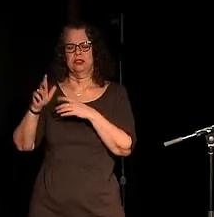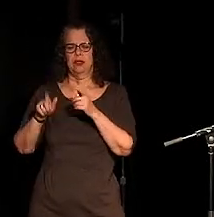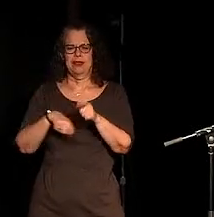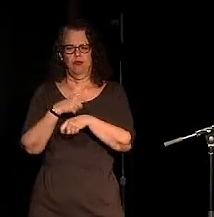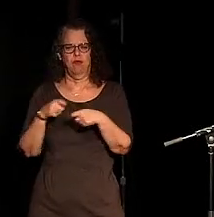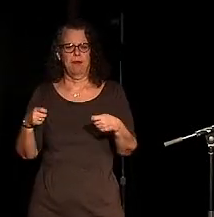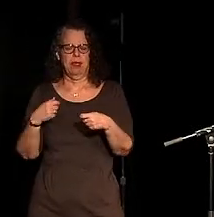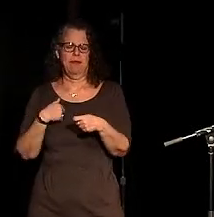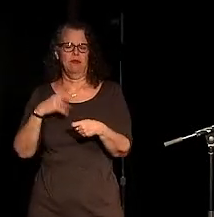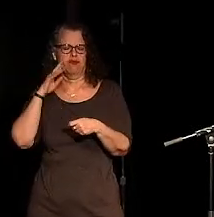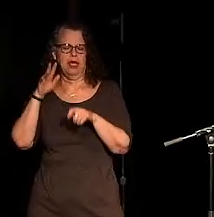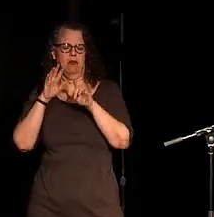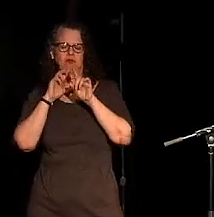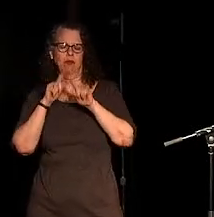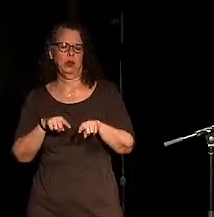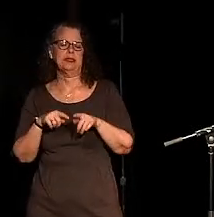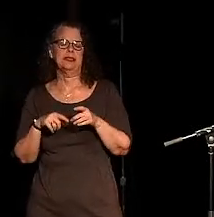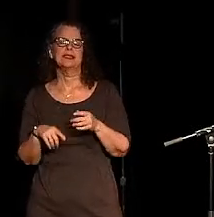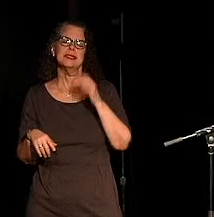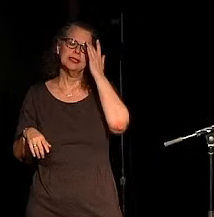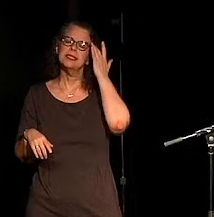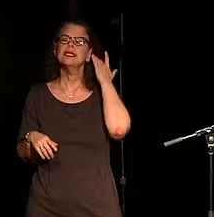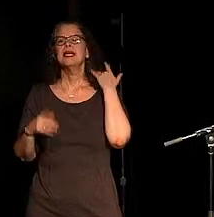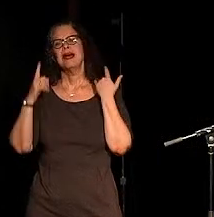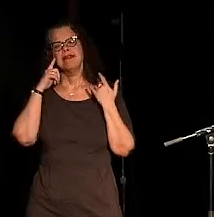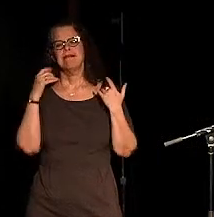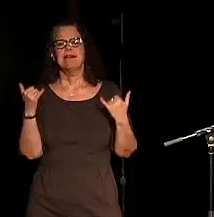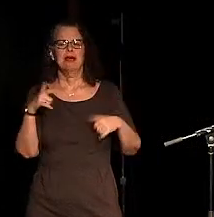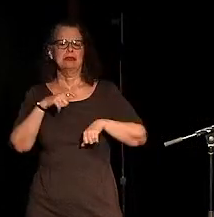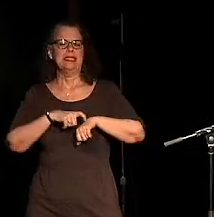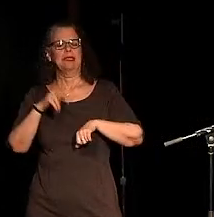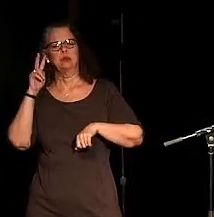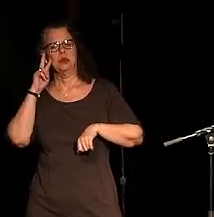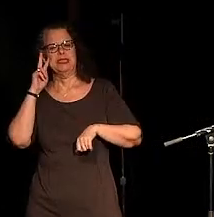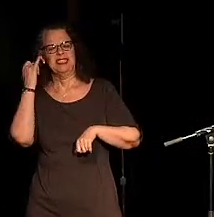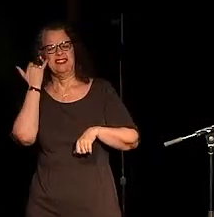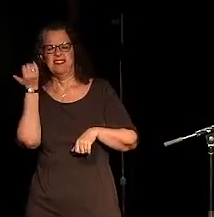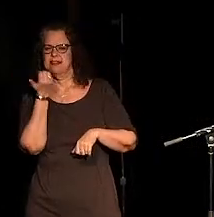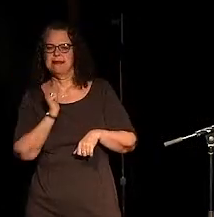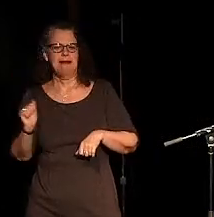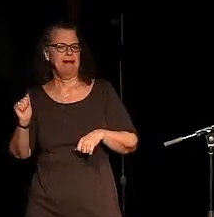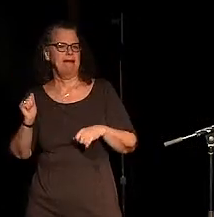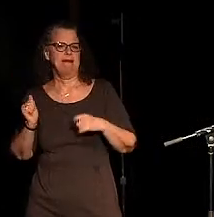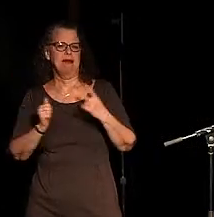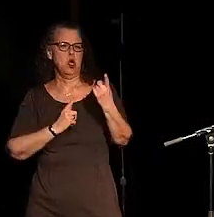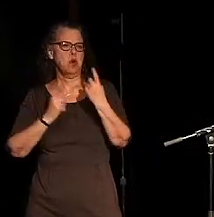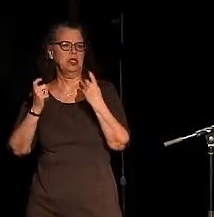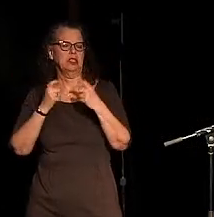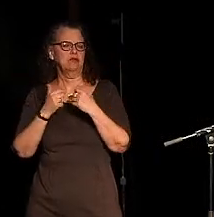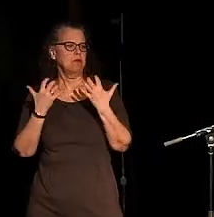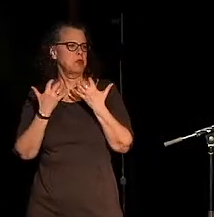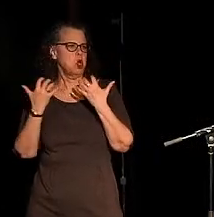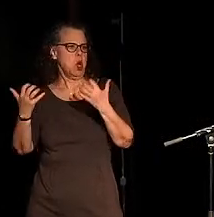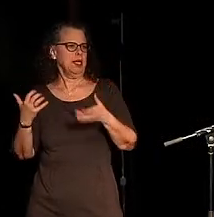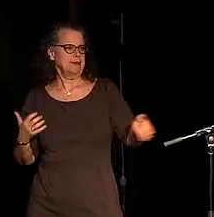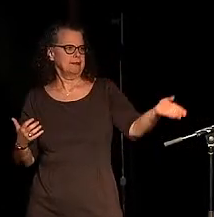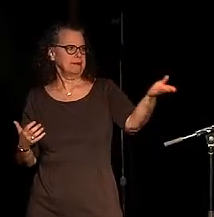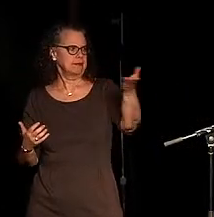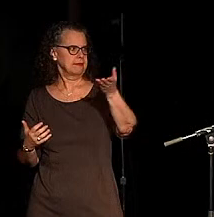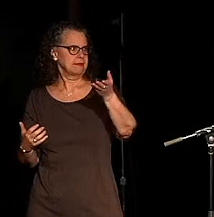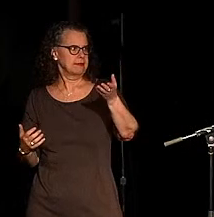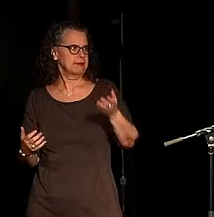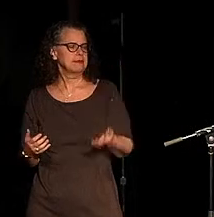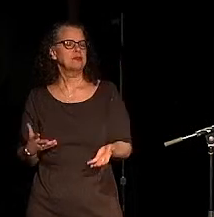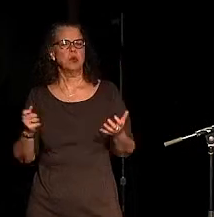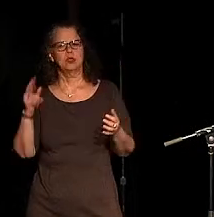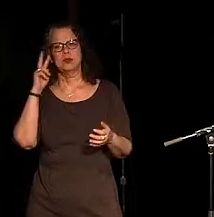with their reports. I think it's time to see if we have any questions from the audience. And so I'd like